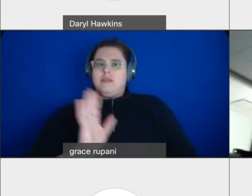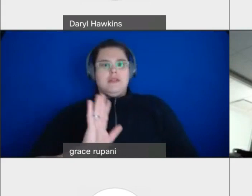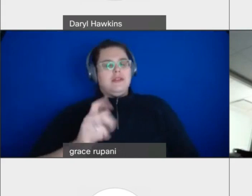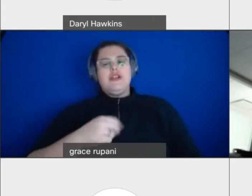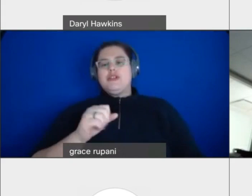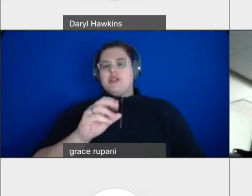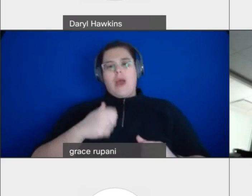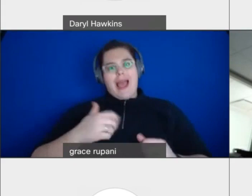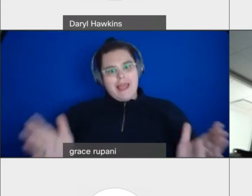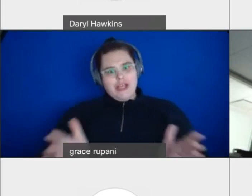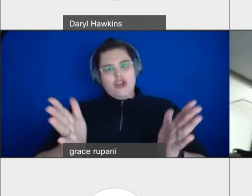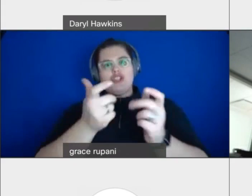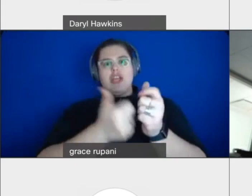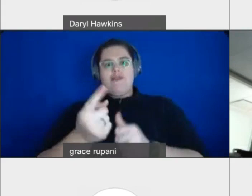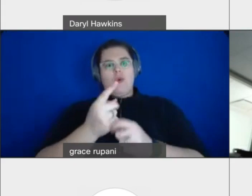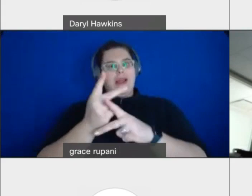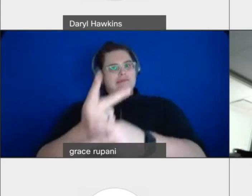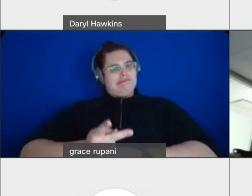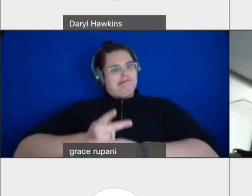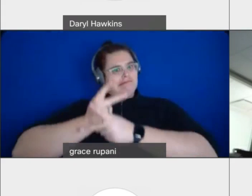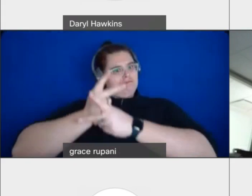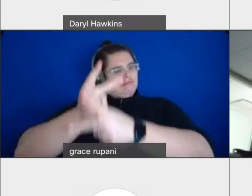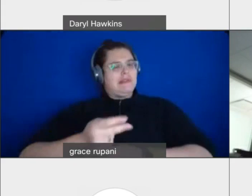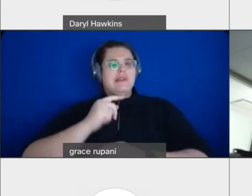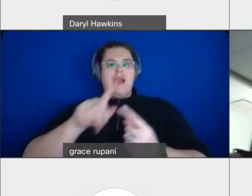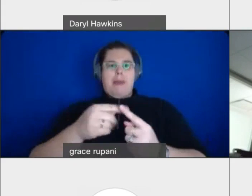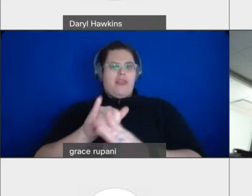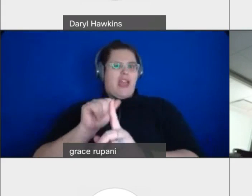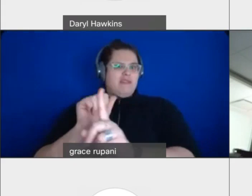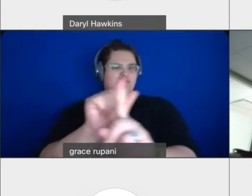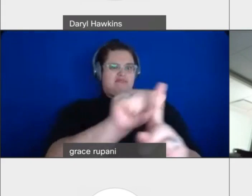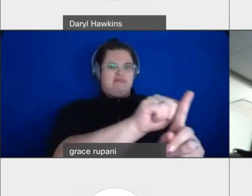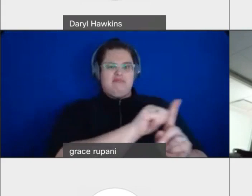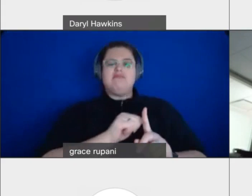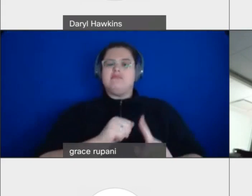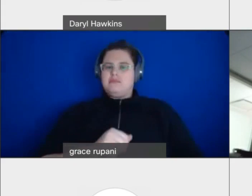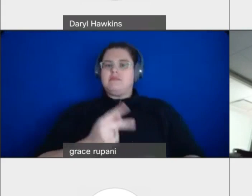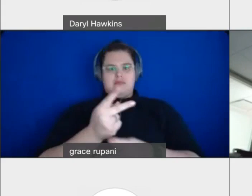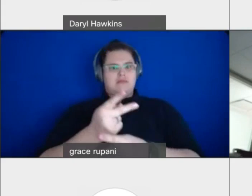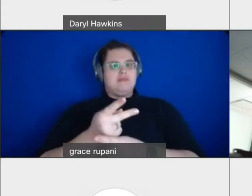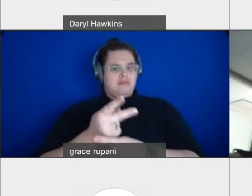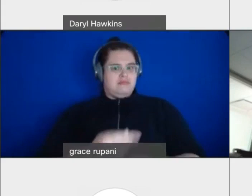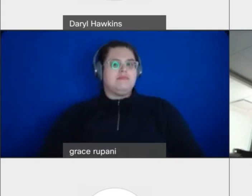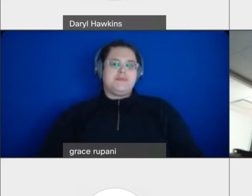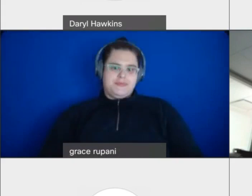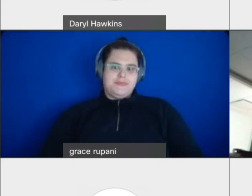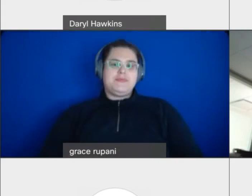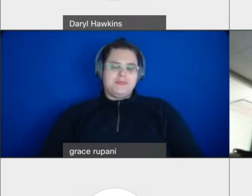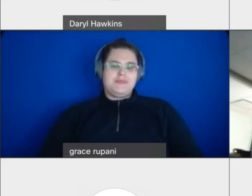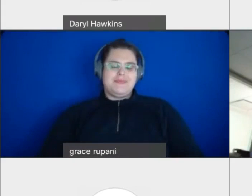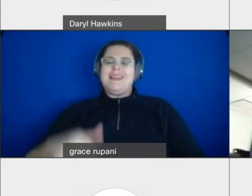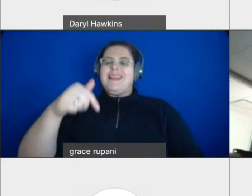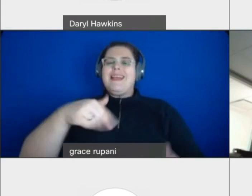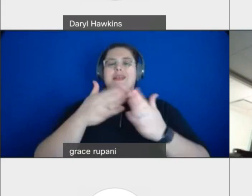to ensure that they look out for that. There's also this public health emergency has